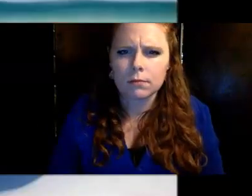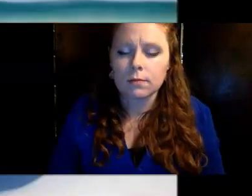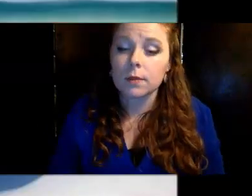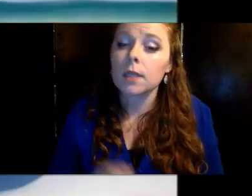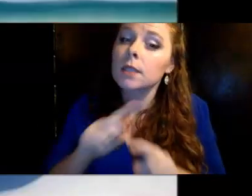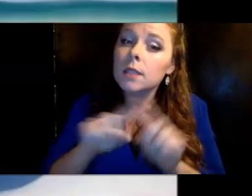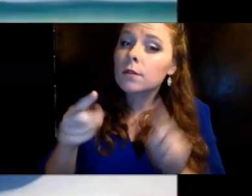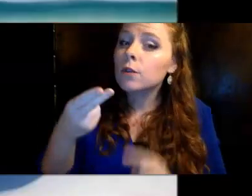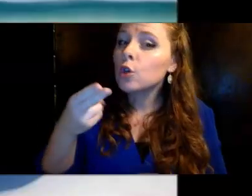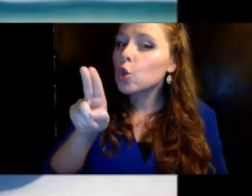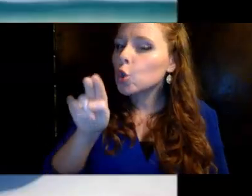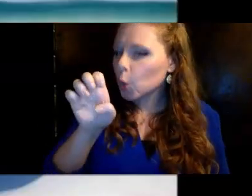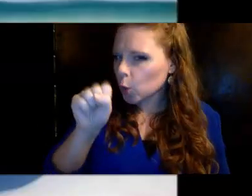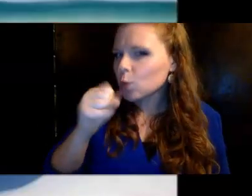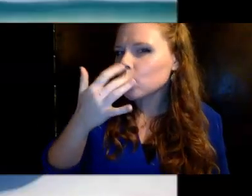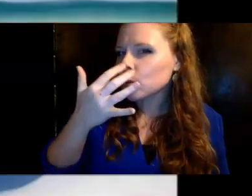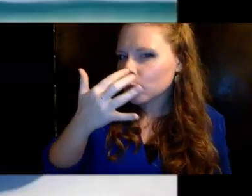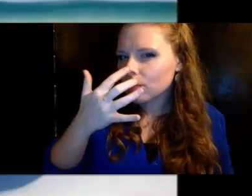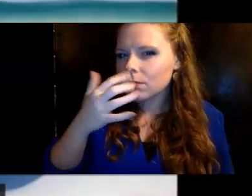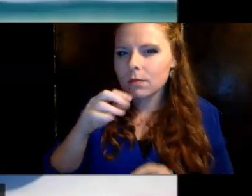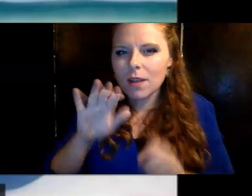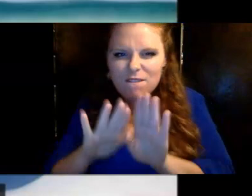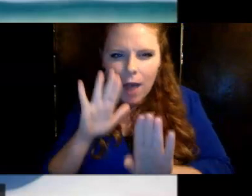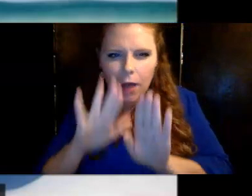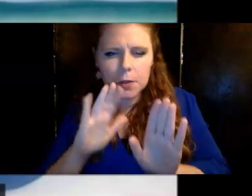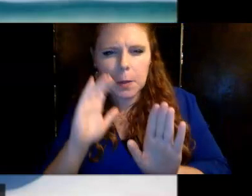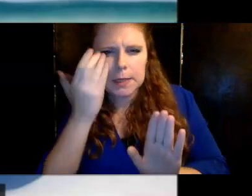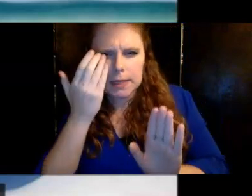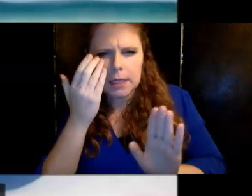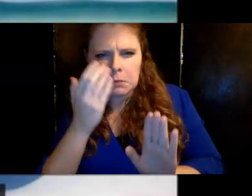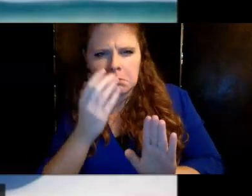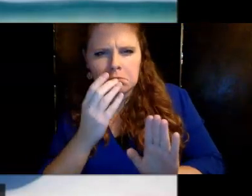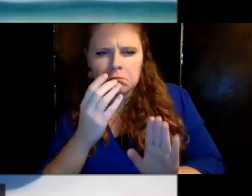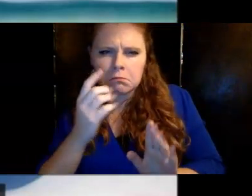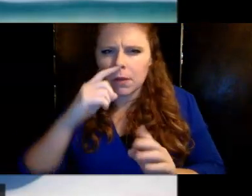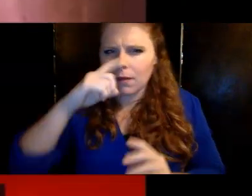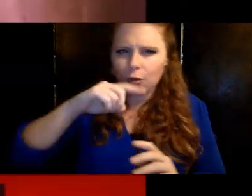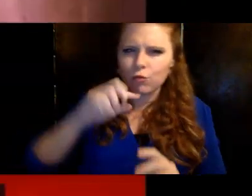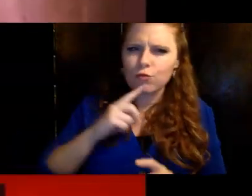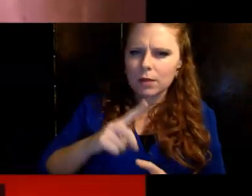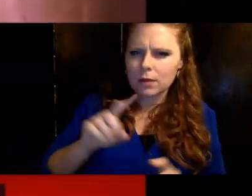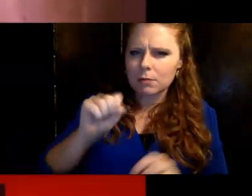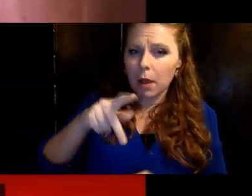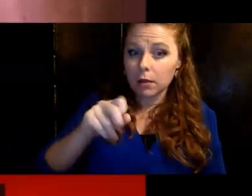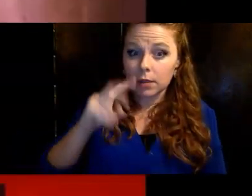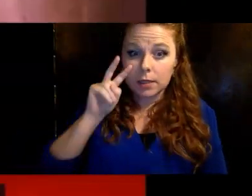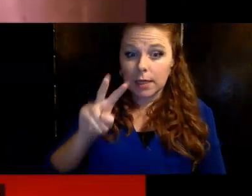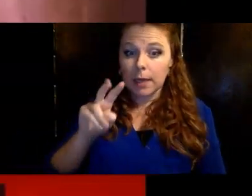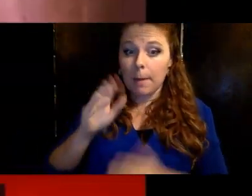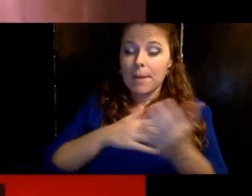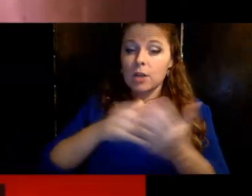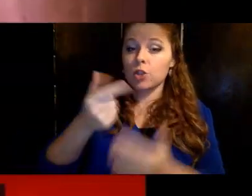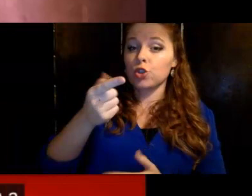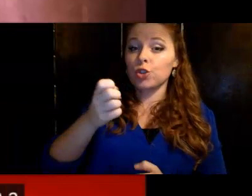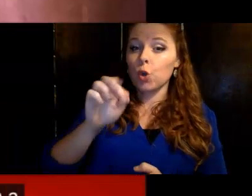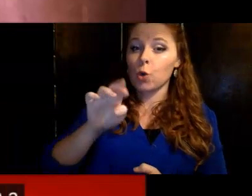Varying hues and values will also give two-dimensional works the illusion of real space. See how painter Georgia O'Keeffe